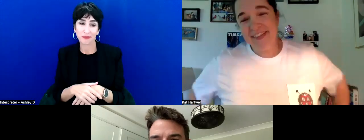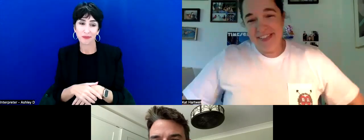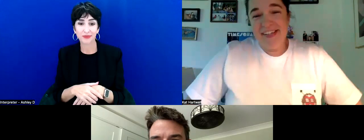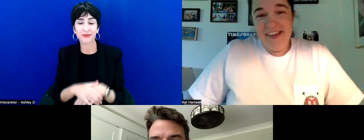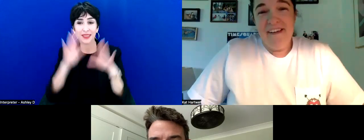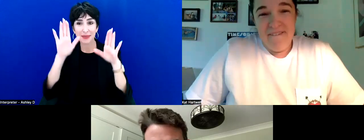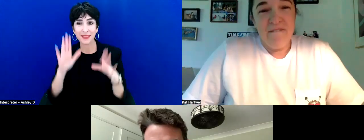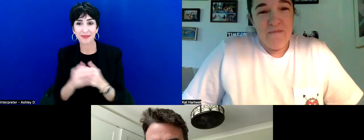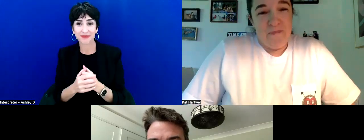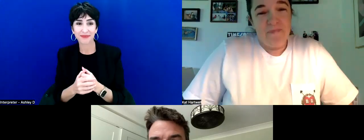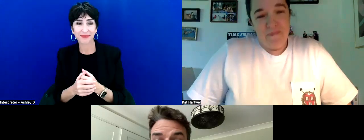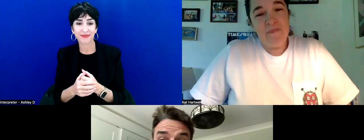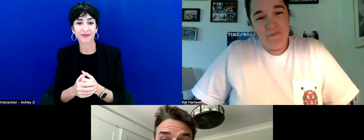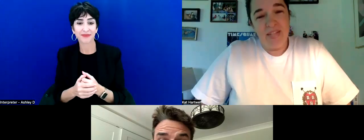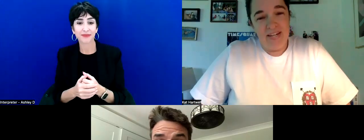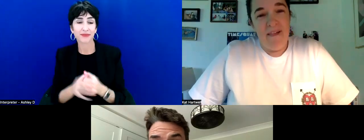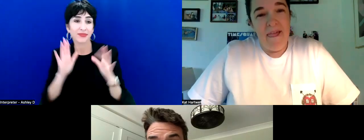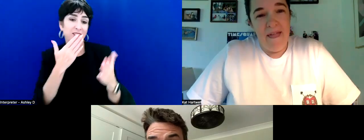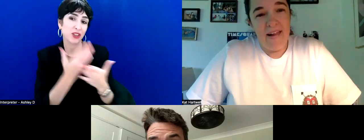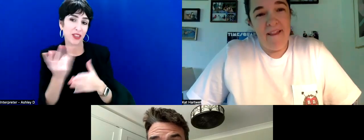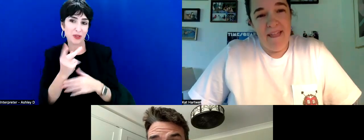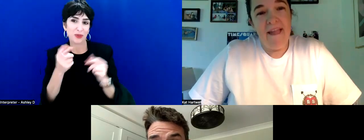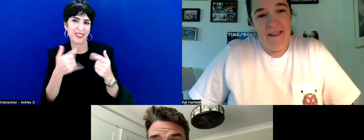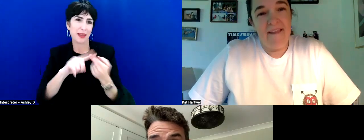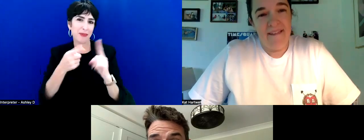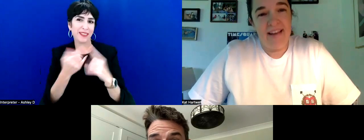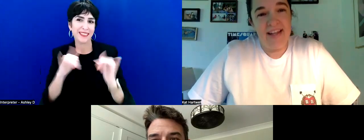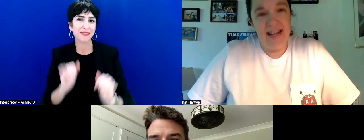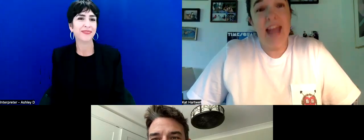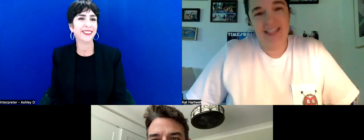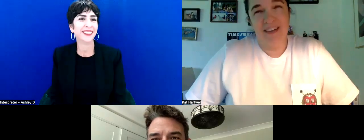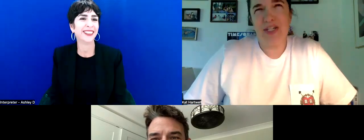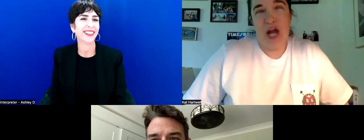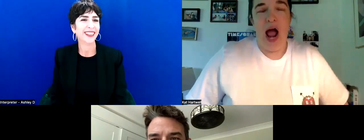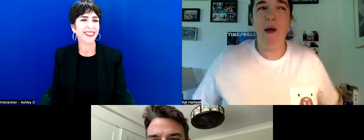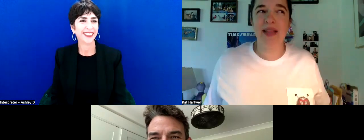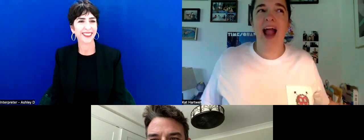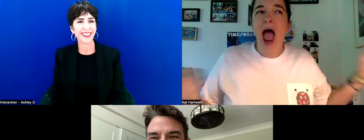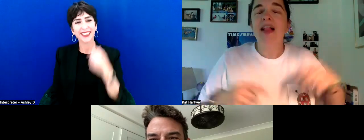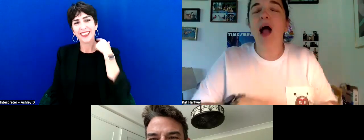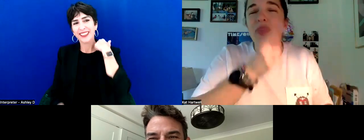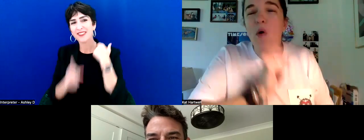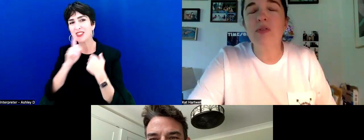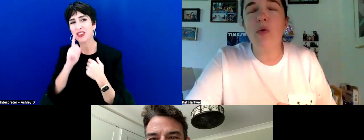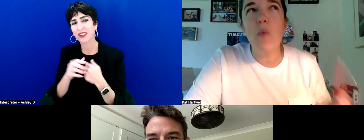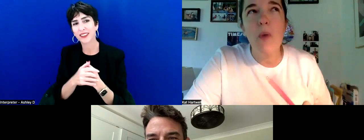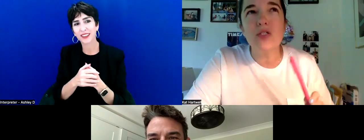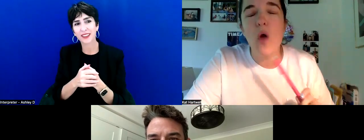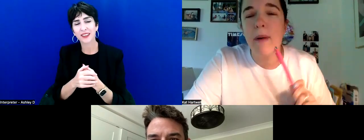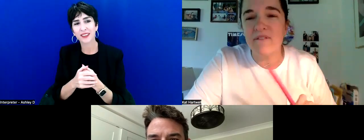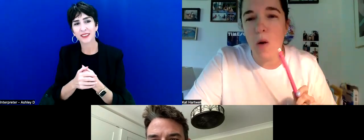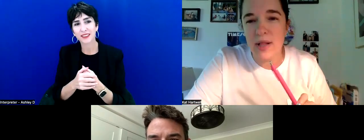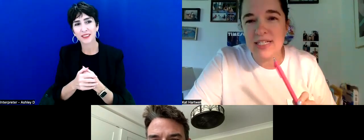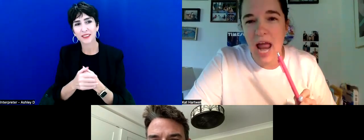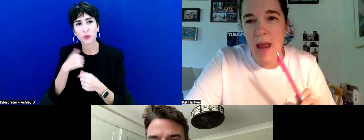That's amazing. That's good. You guys can still be friends. Yeah, for sure. I'll be like we went